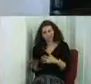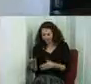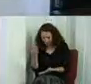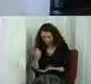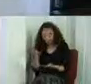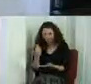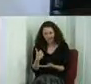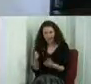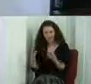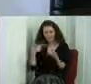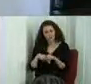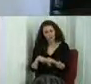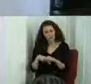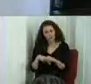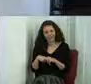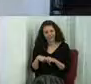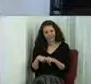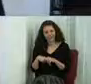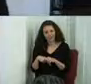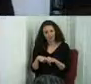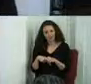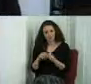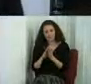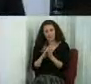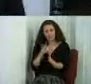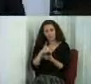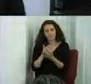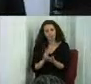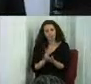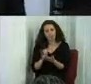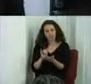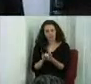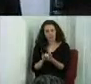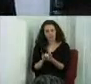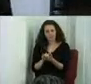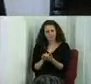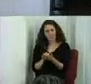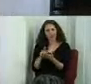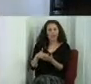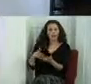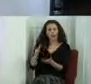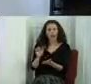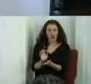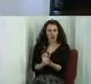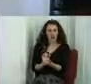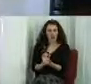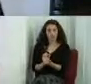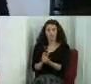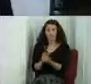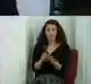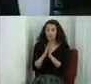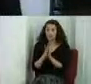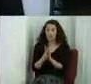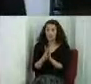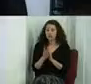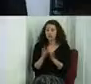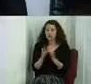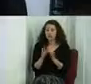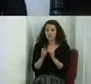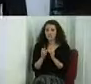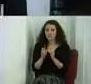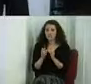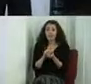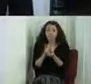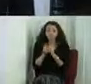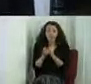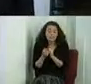Come and be a part of this key to abundance that begins with a change of mind,